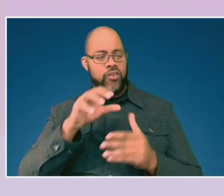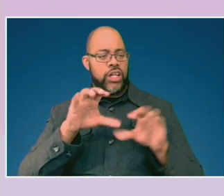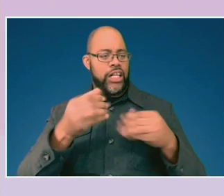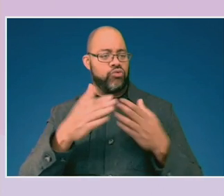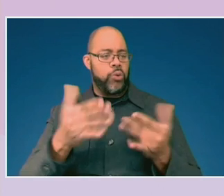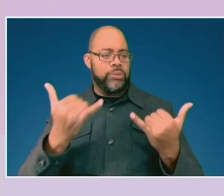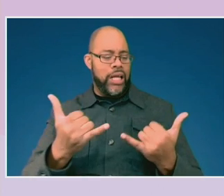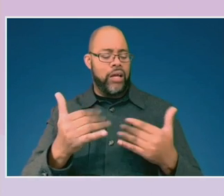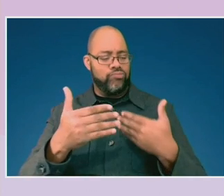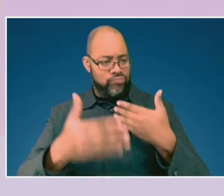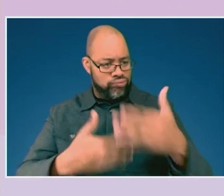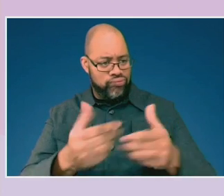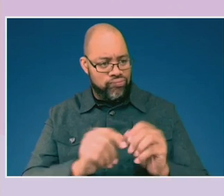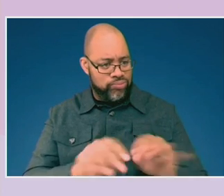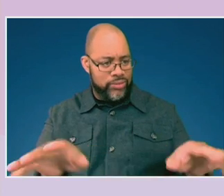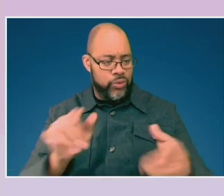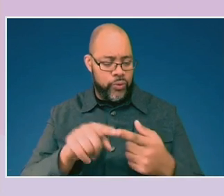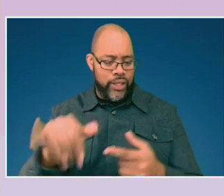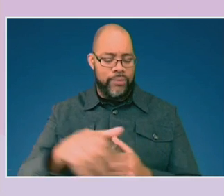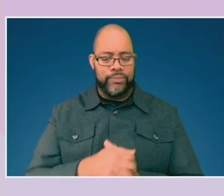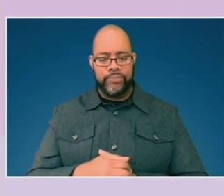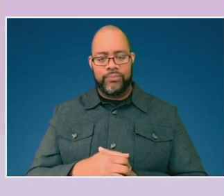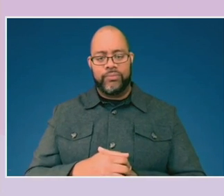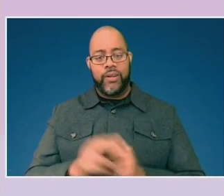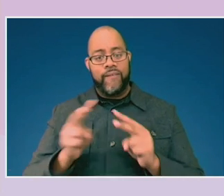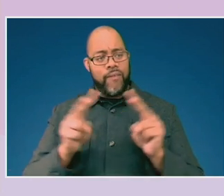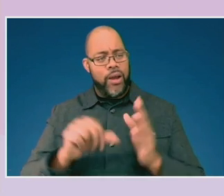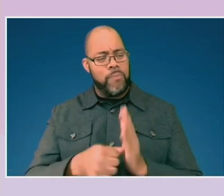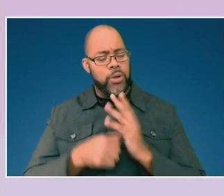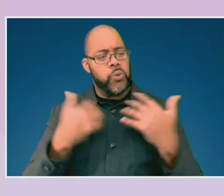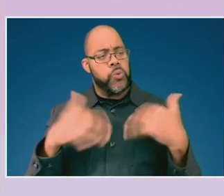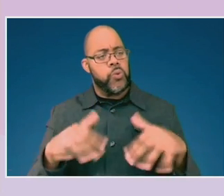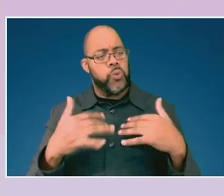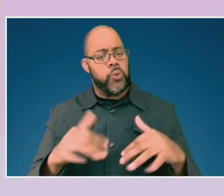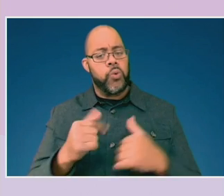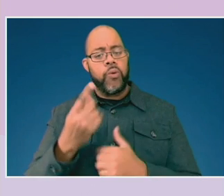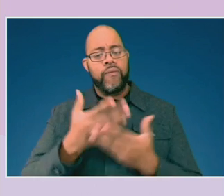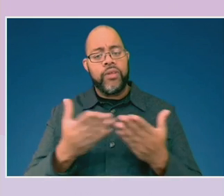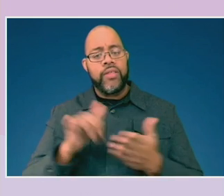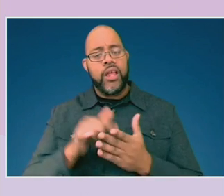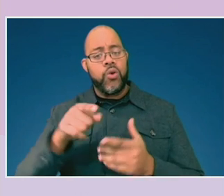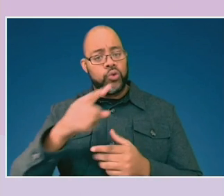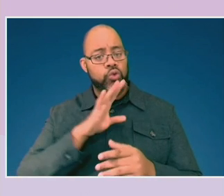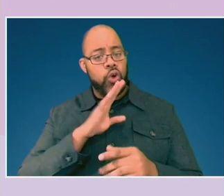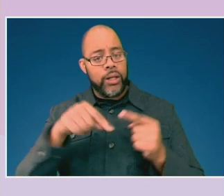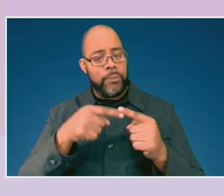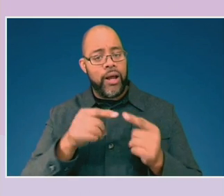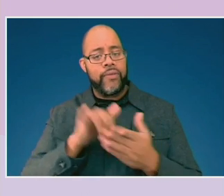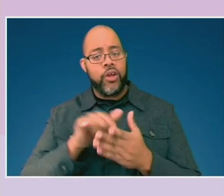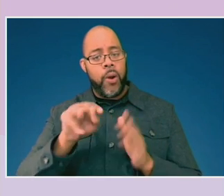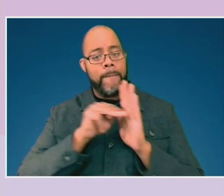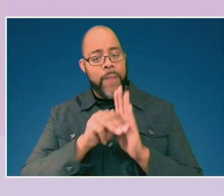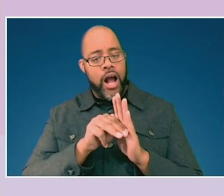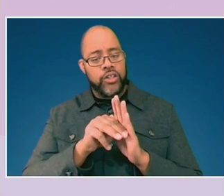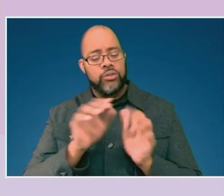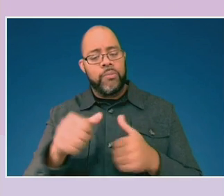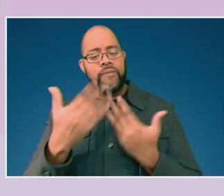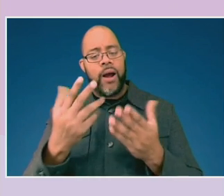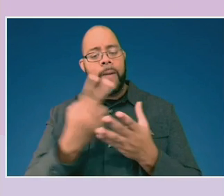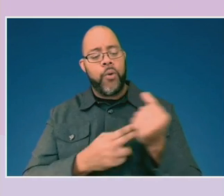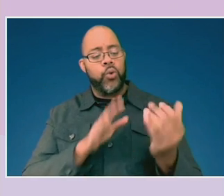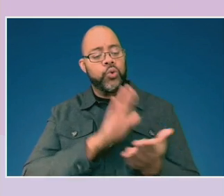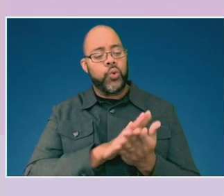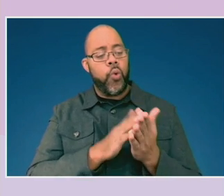point. Very, very impressive. So one of the things that you talked about is that your model is providing both